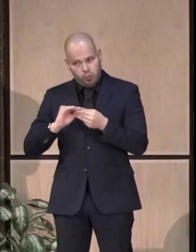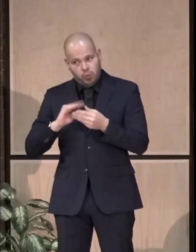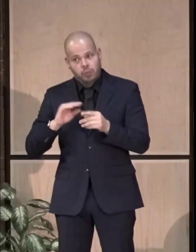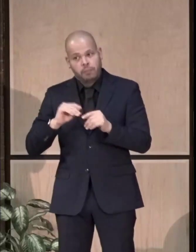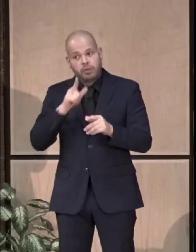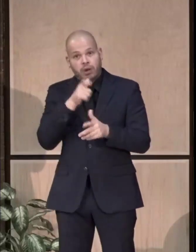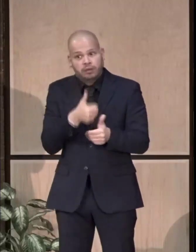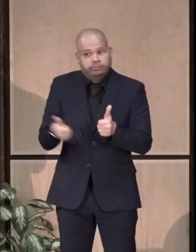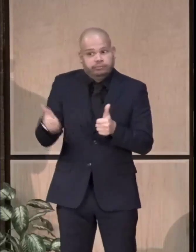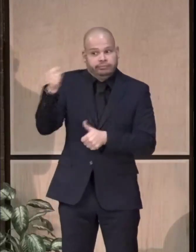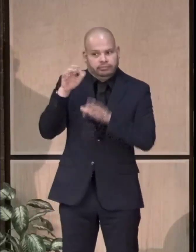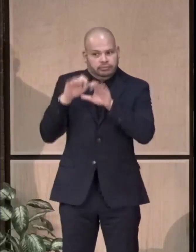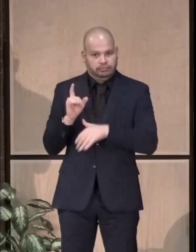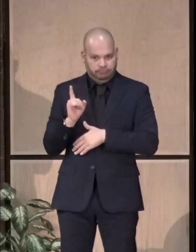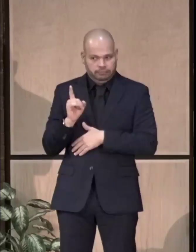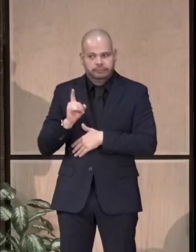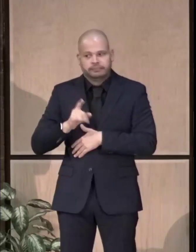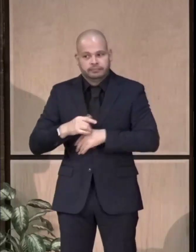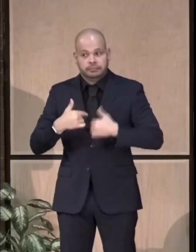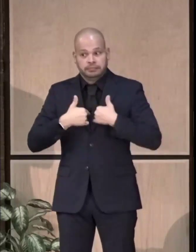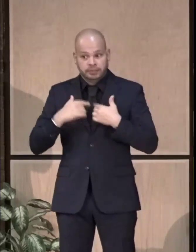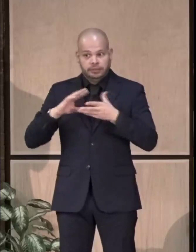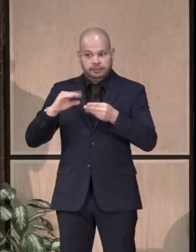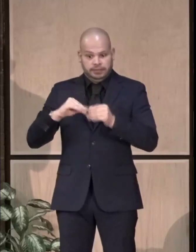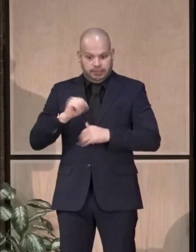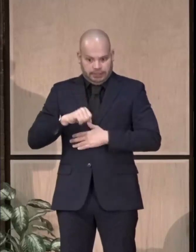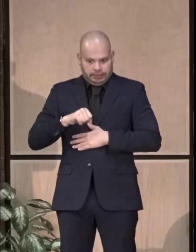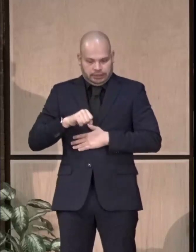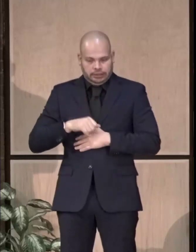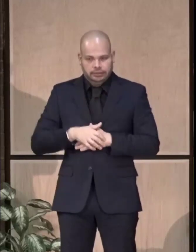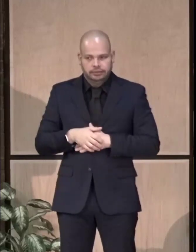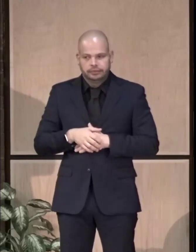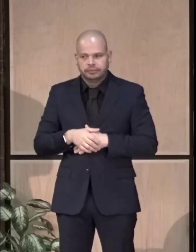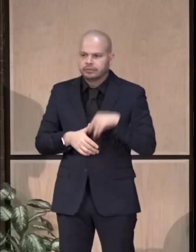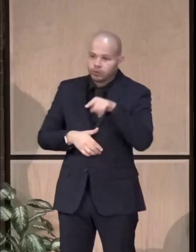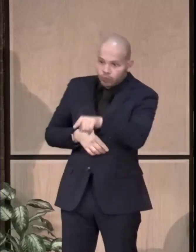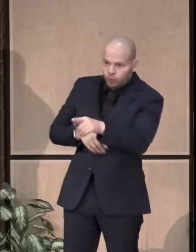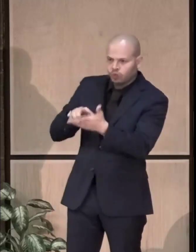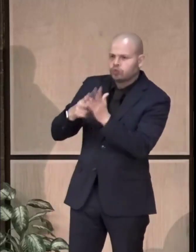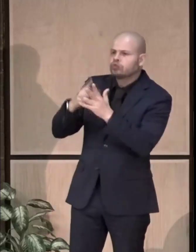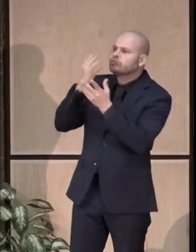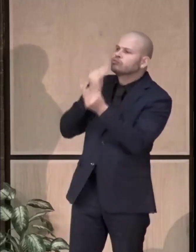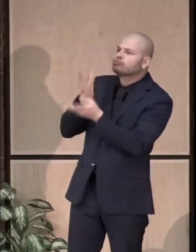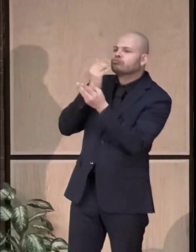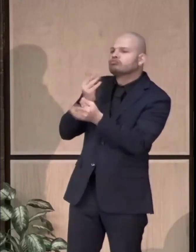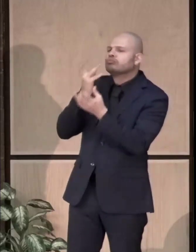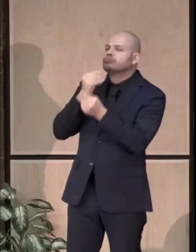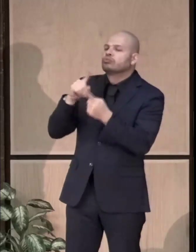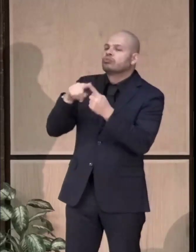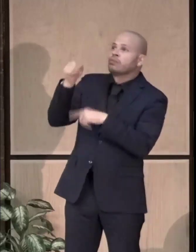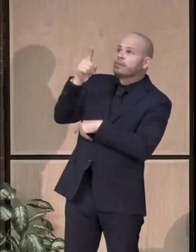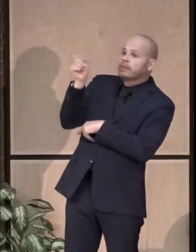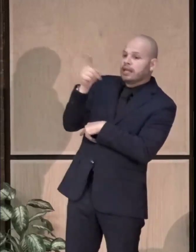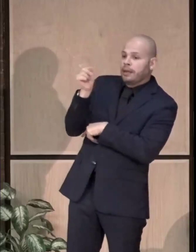was used in it. So you gave them information that was put into this timeline? Yes. Did you think it